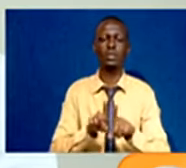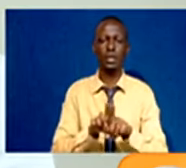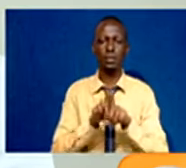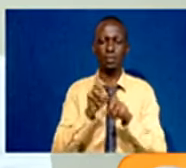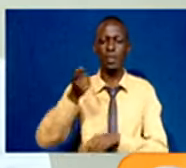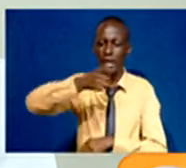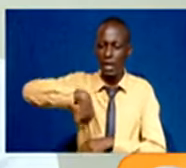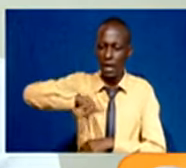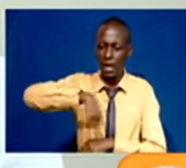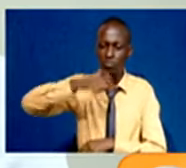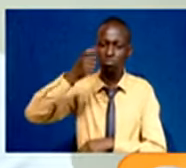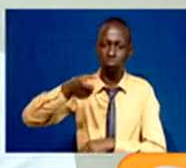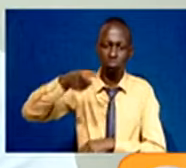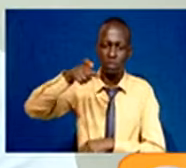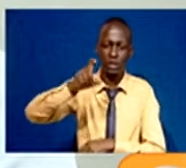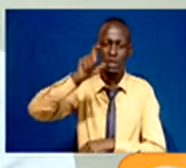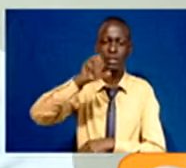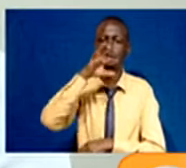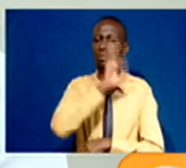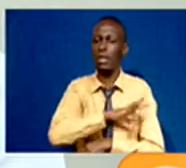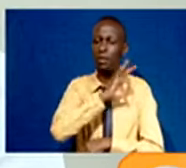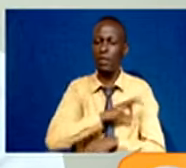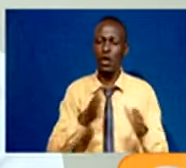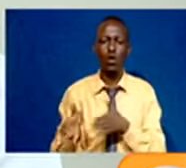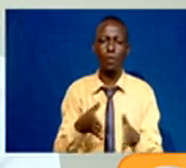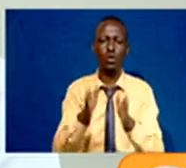we increase the size of the cake, so to speak, and we